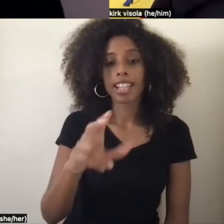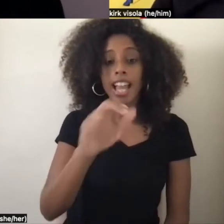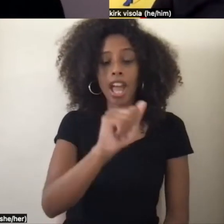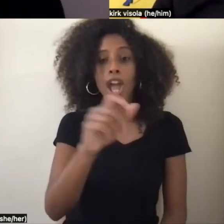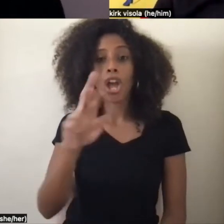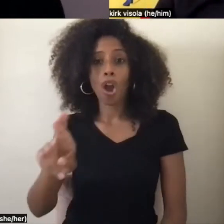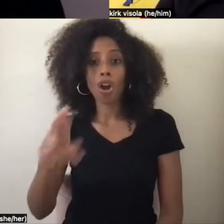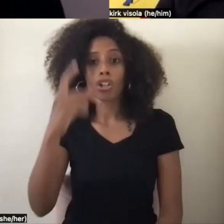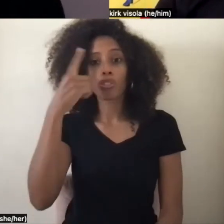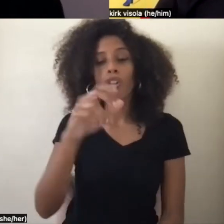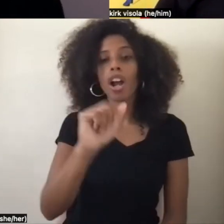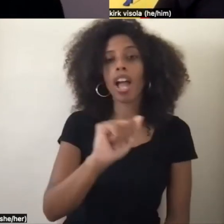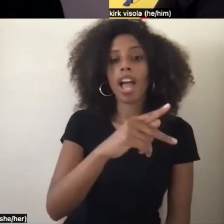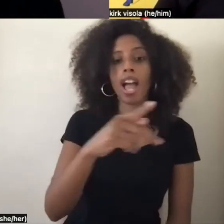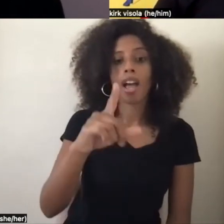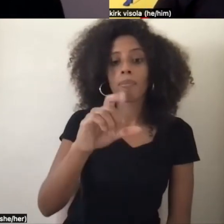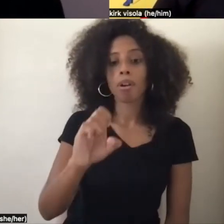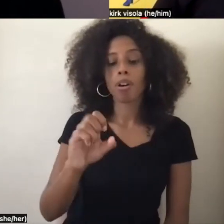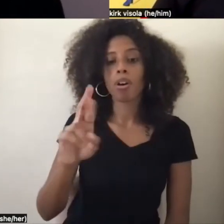is for AR-15.